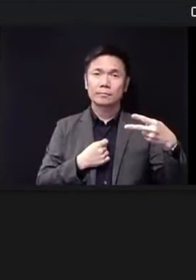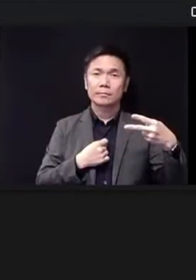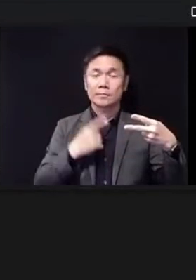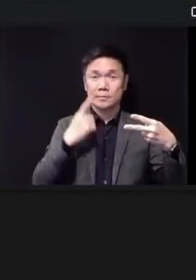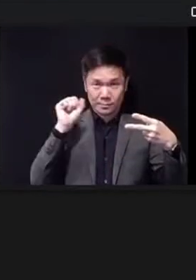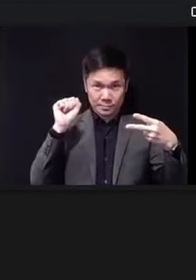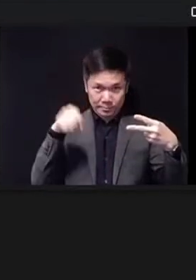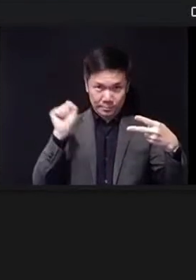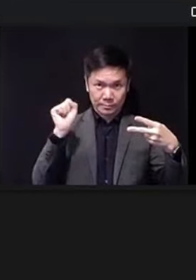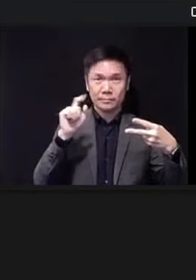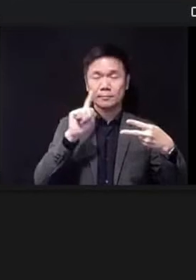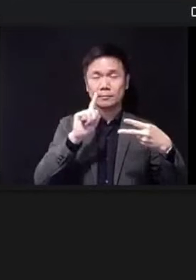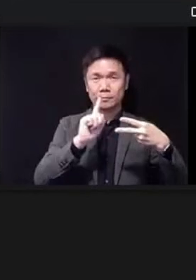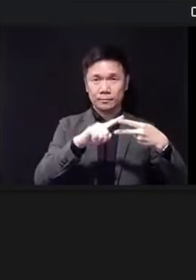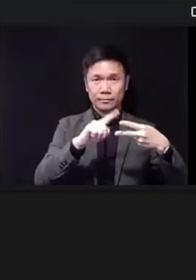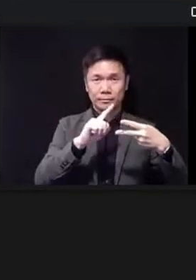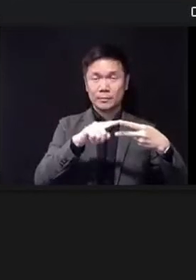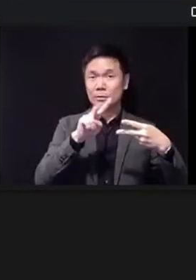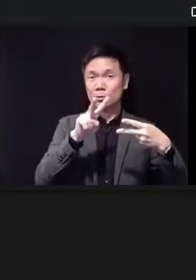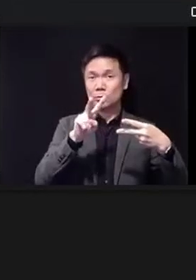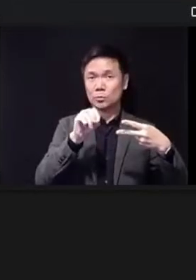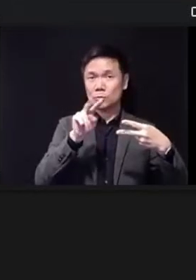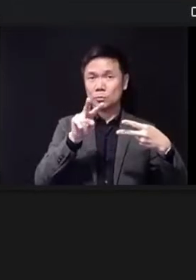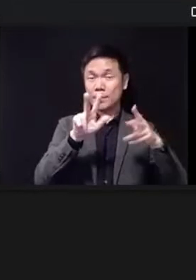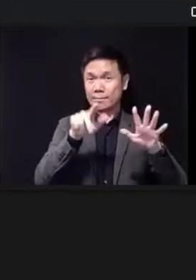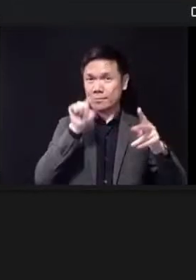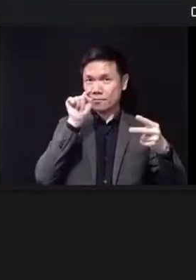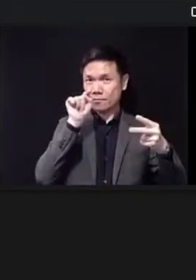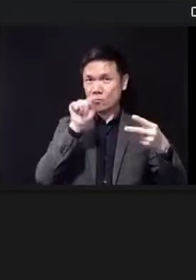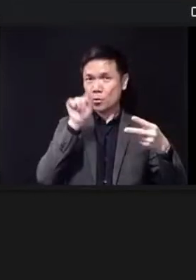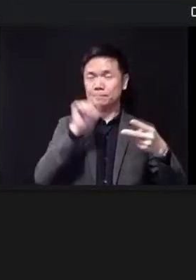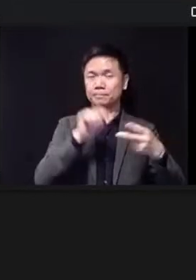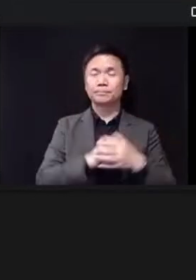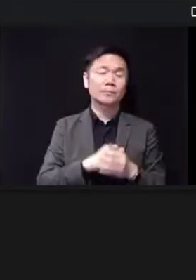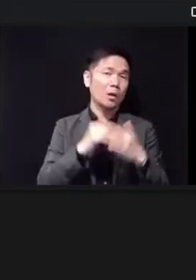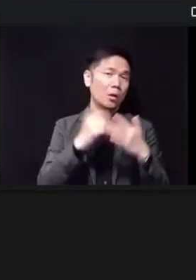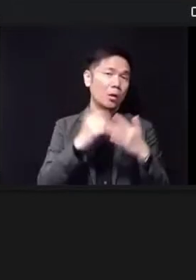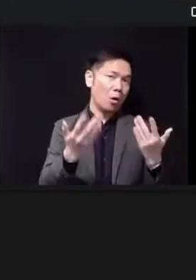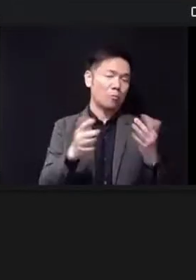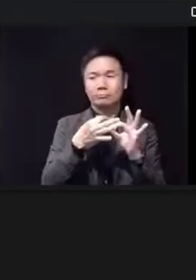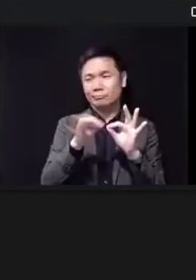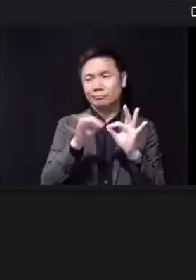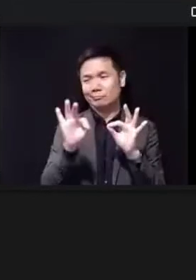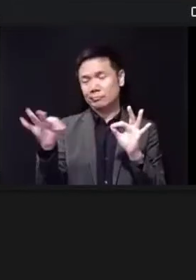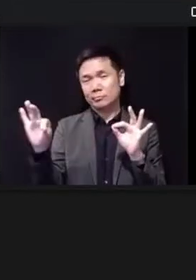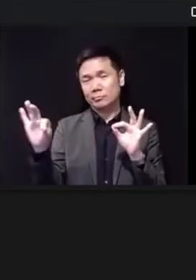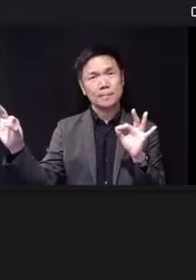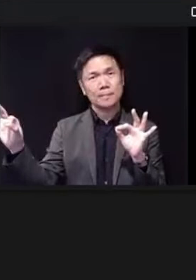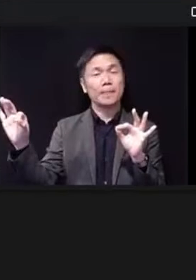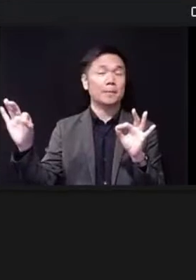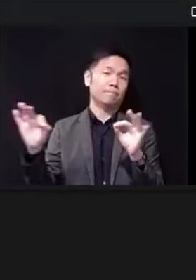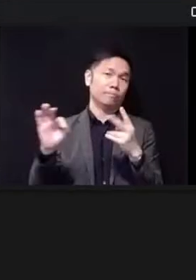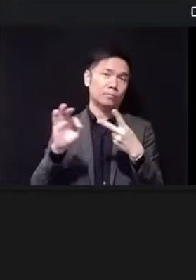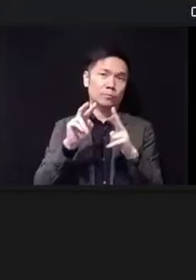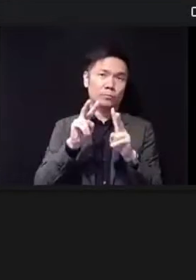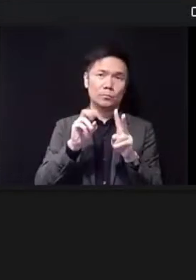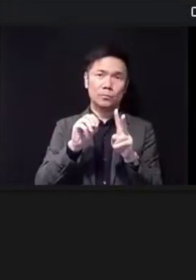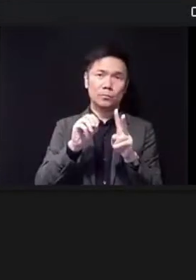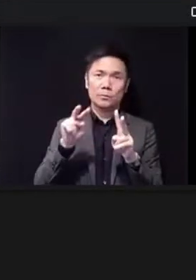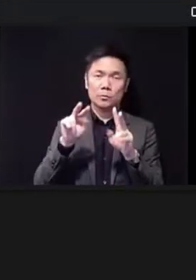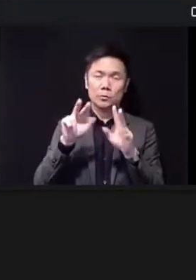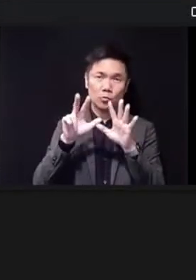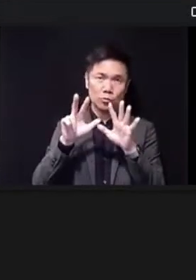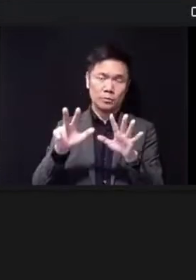agree to end with 2028 or to continue after 2028 and